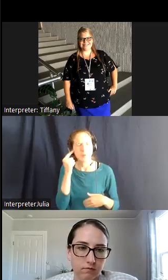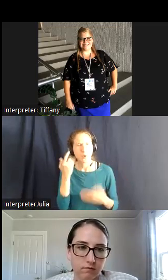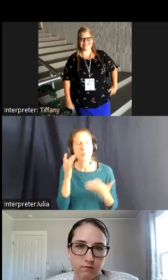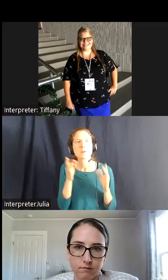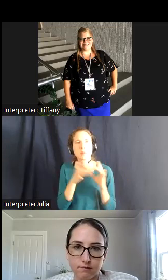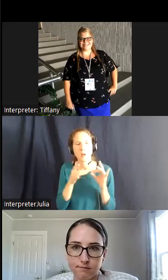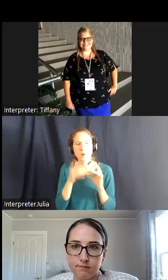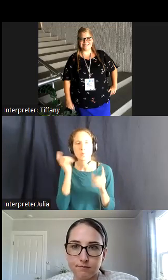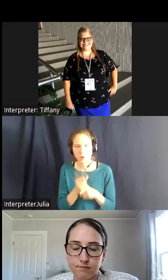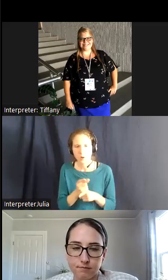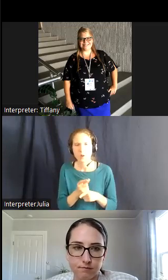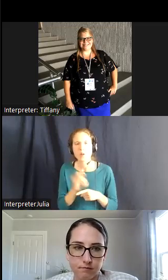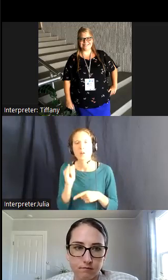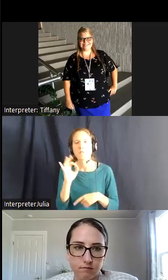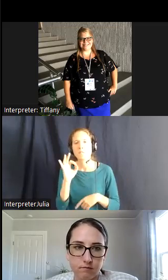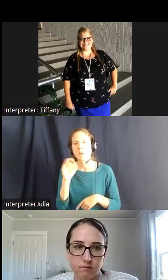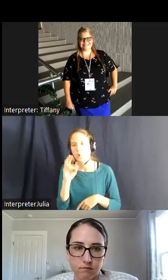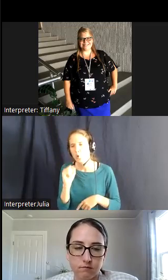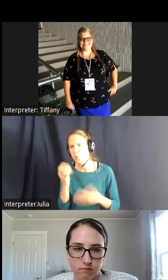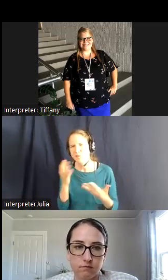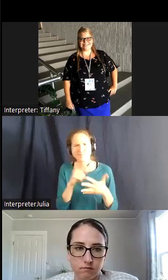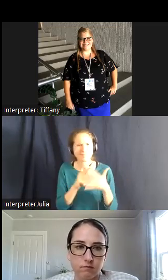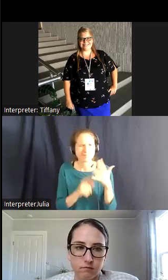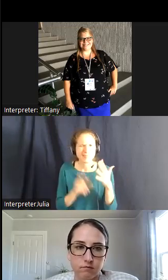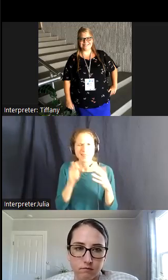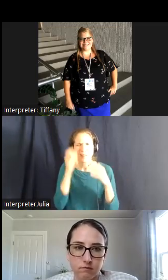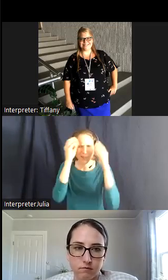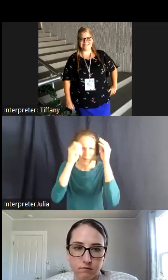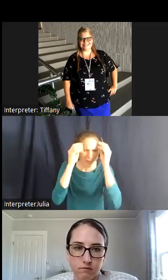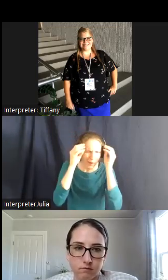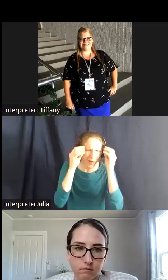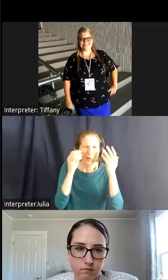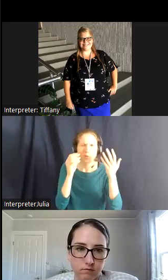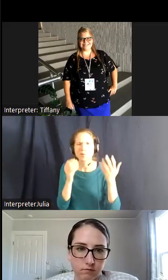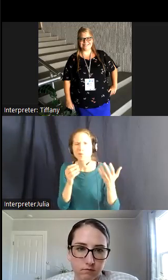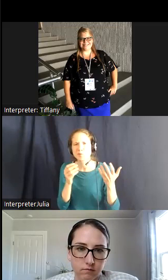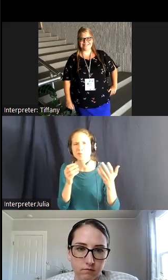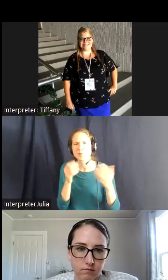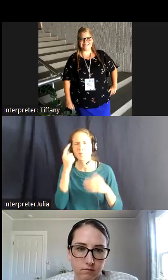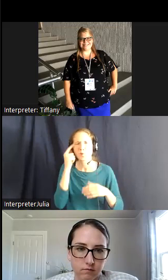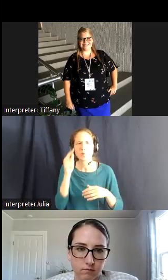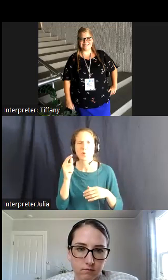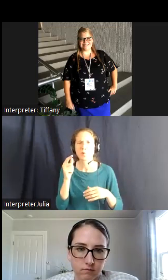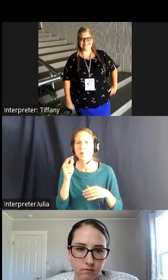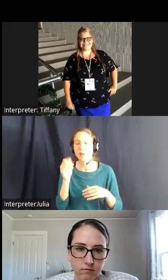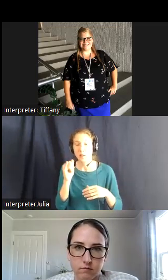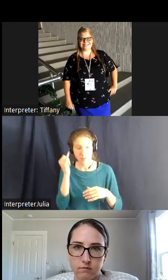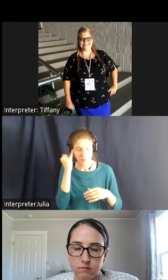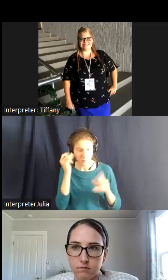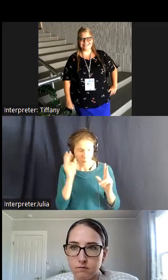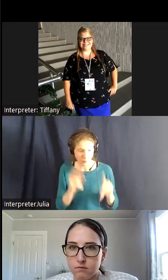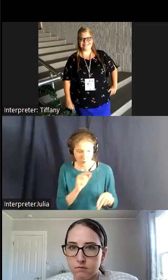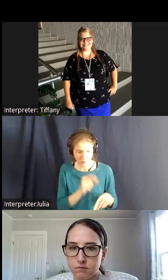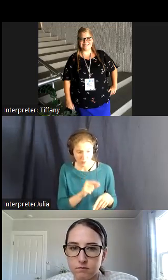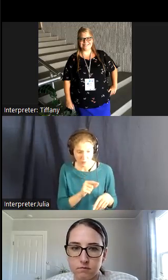like factors that should be considered in terms of such a referral if the person in question is,